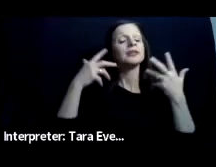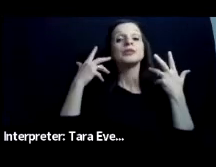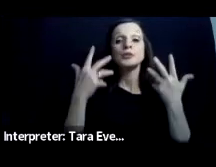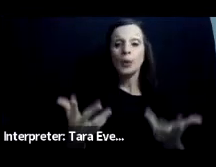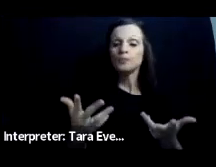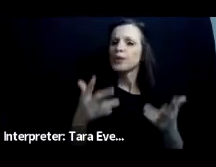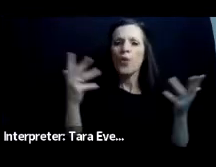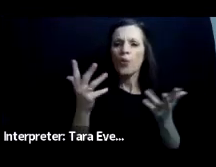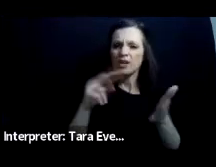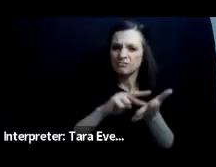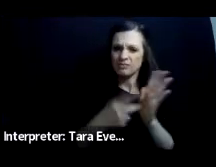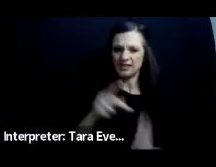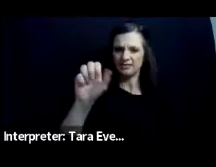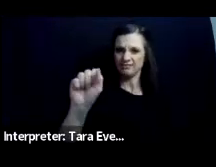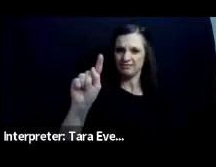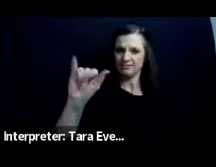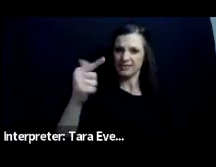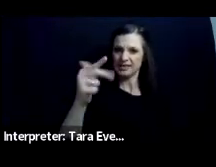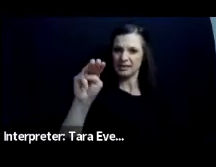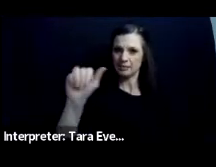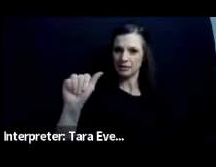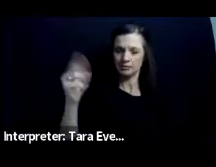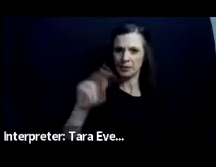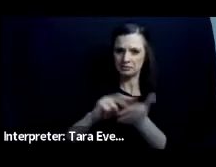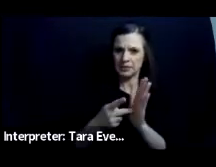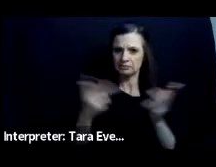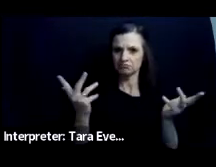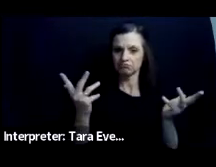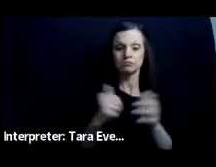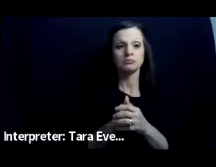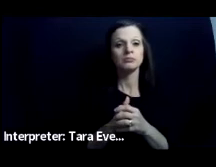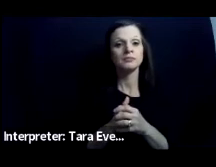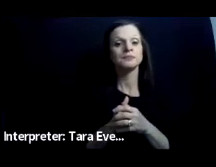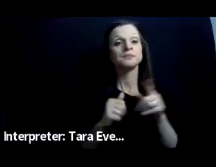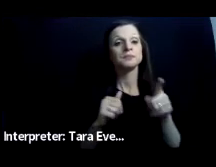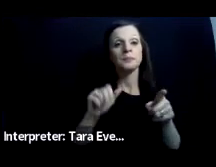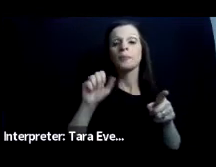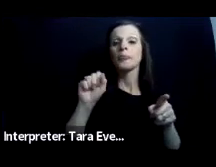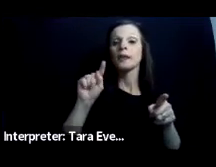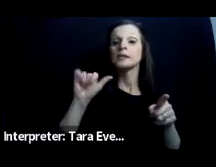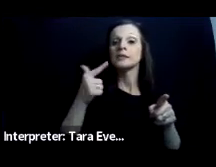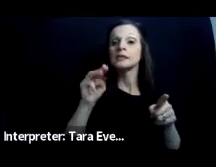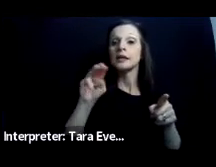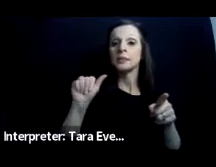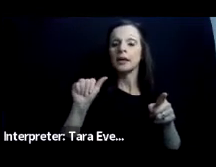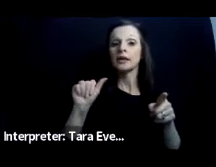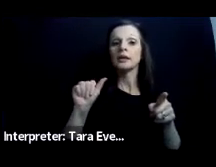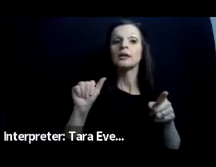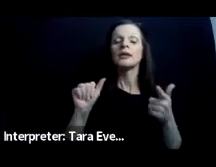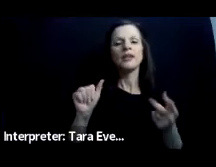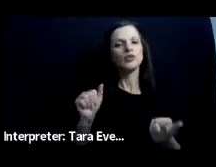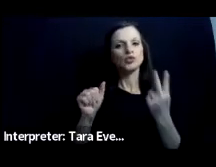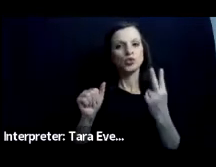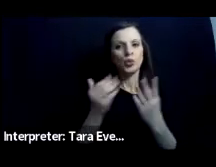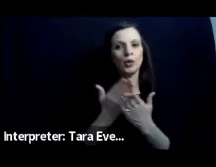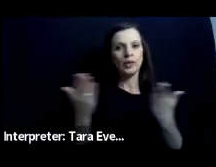right. The thing about stigma is that there are 2 things that